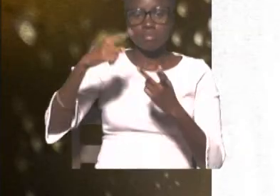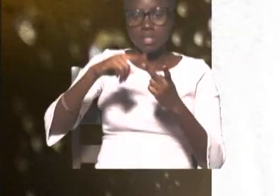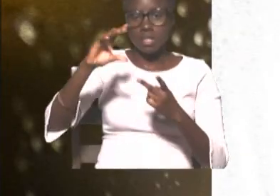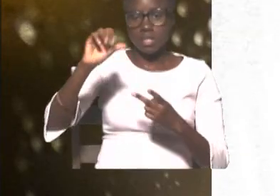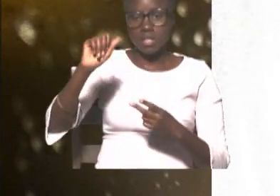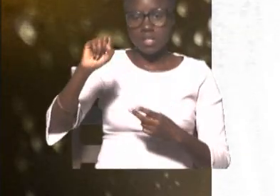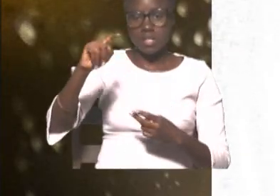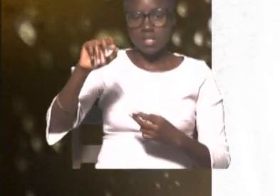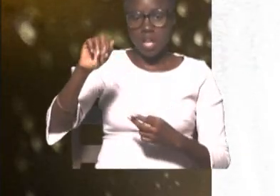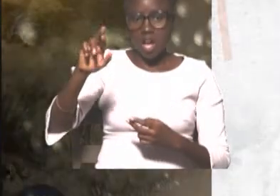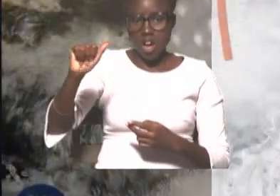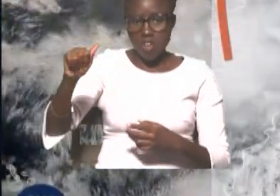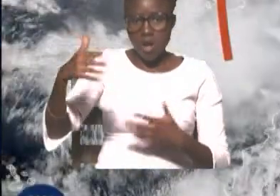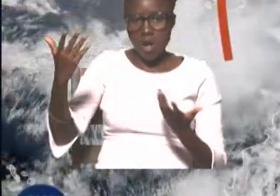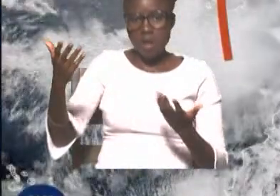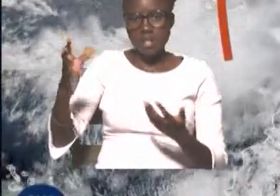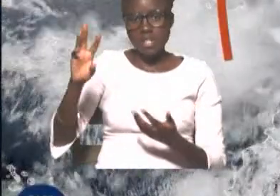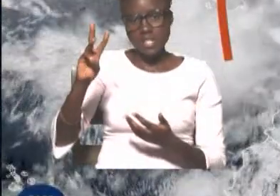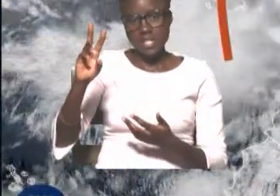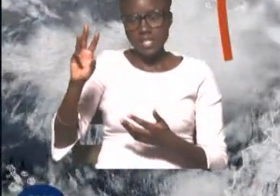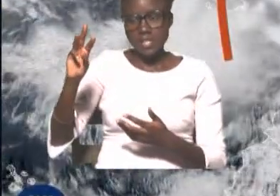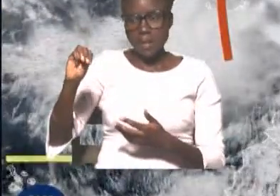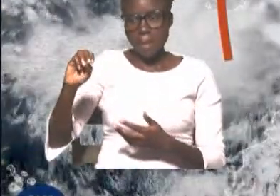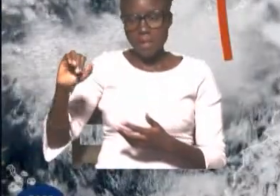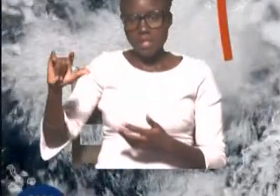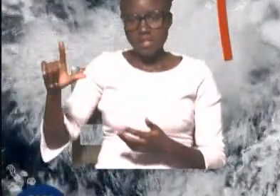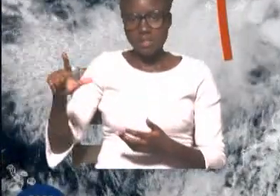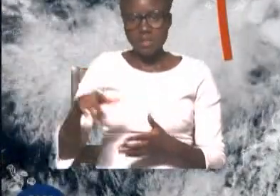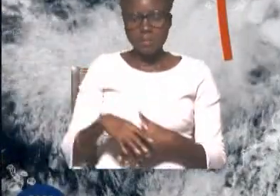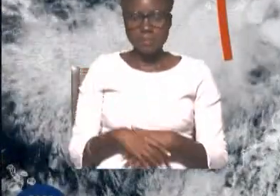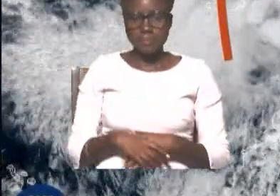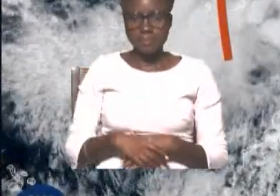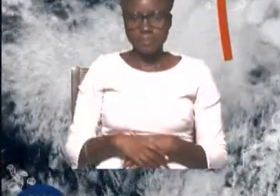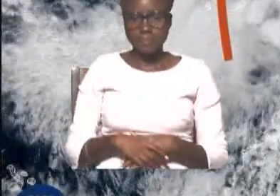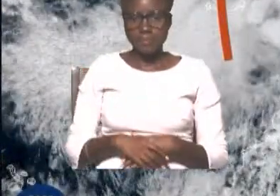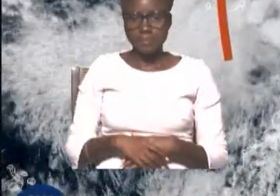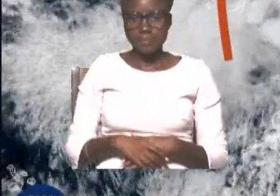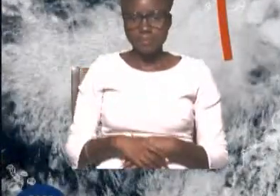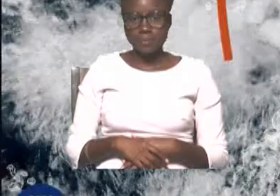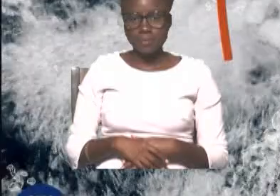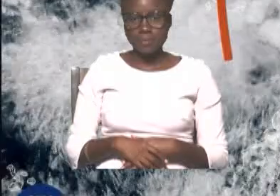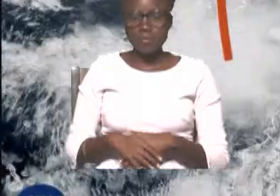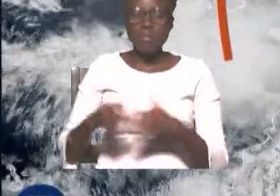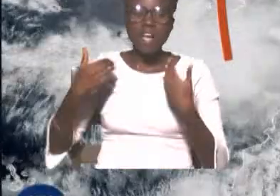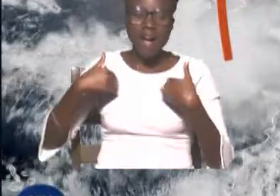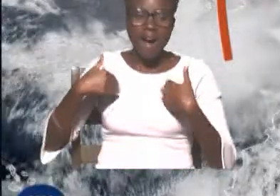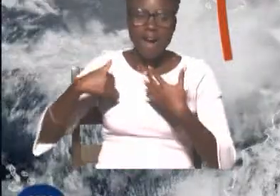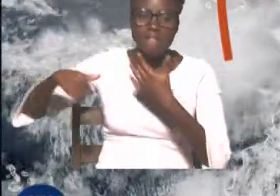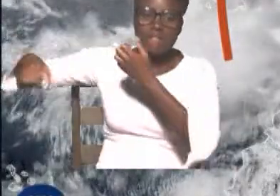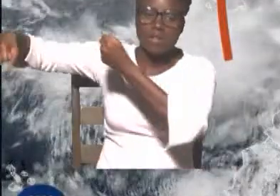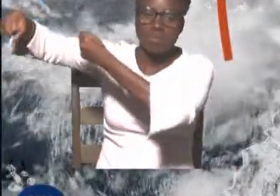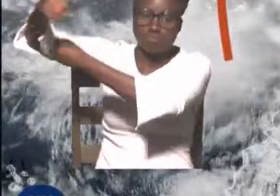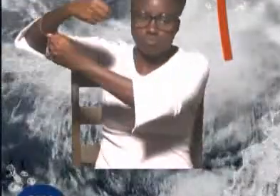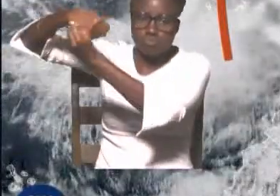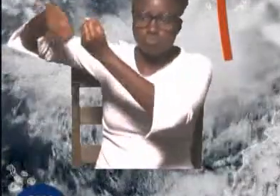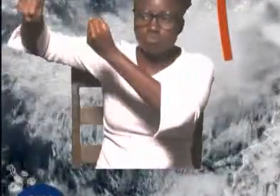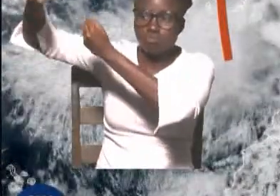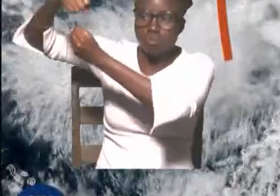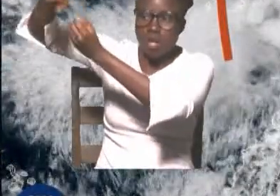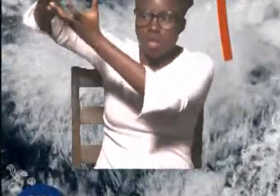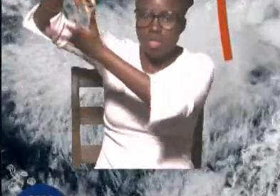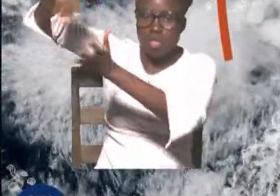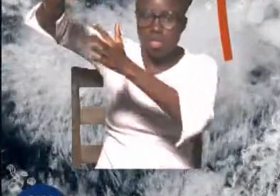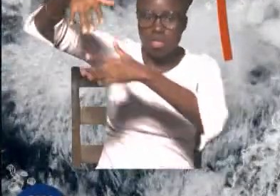6 millimeters per day. Now, much of this activity will be driven by the passing tropical waves and the